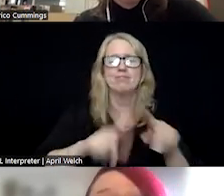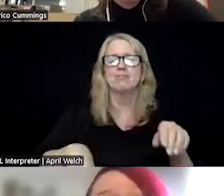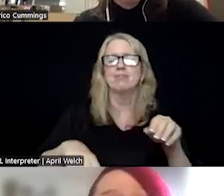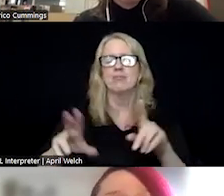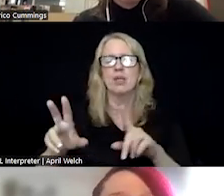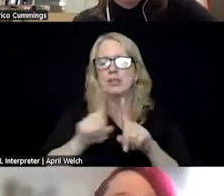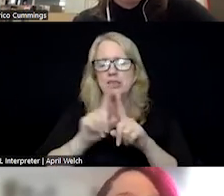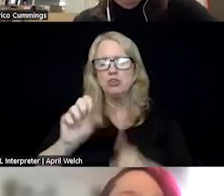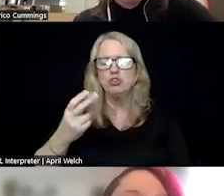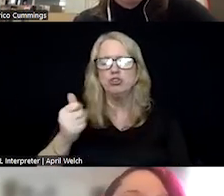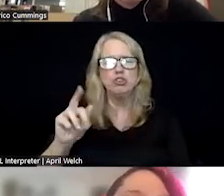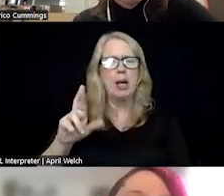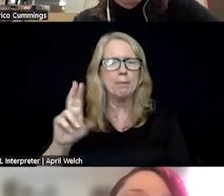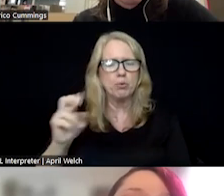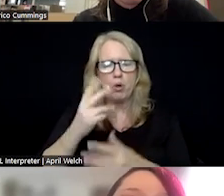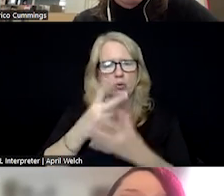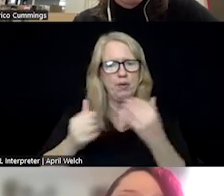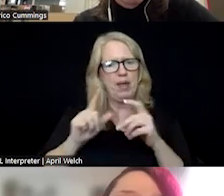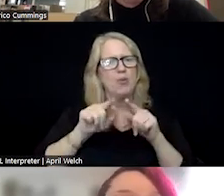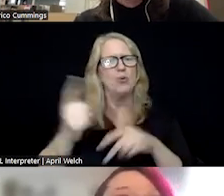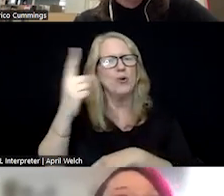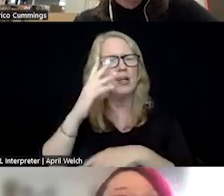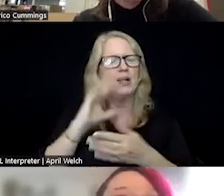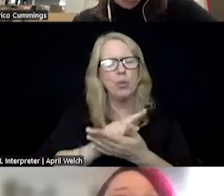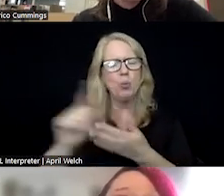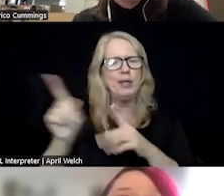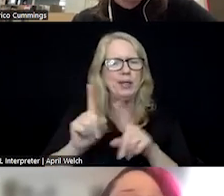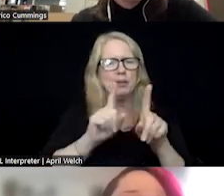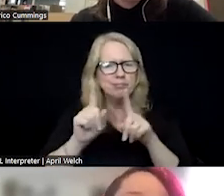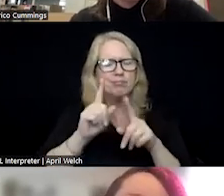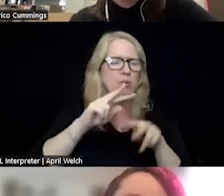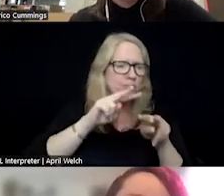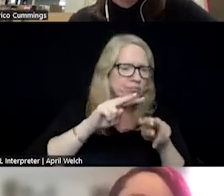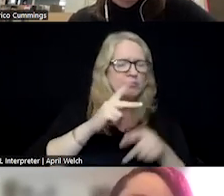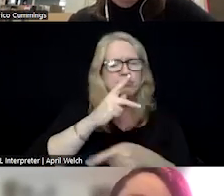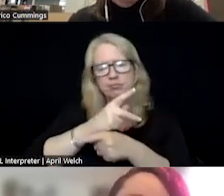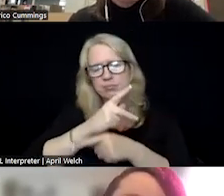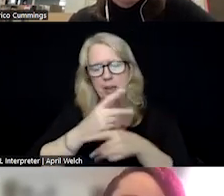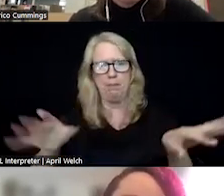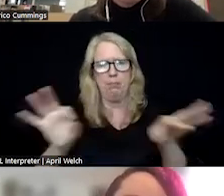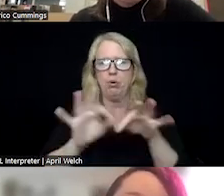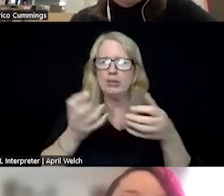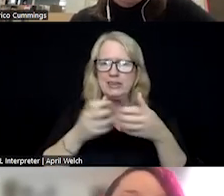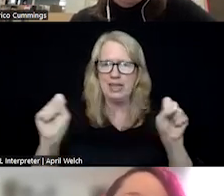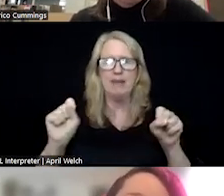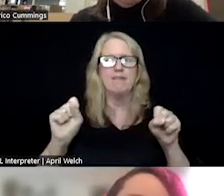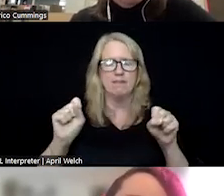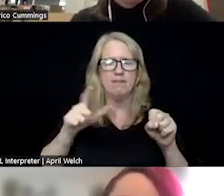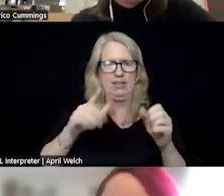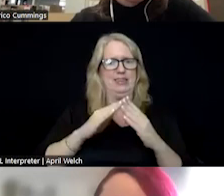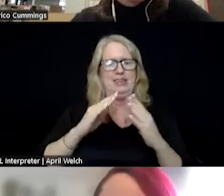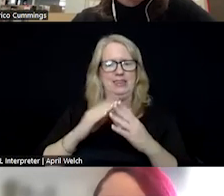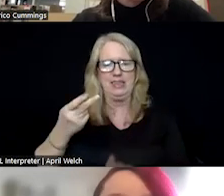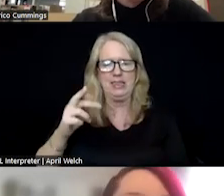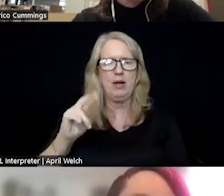chaperones who help take care of them throughout the week, help watch over them, and make sure that they're safe in the city of Portland when we're